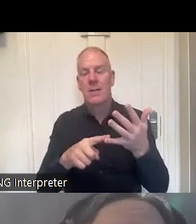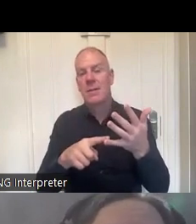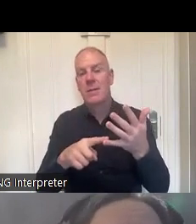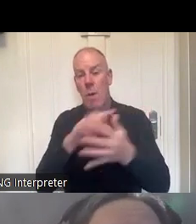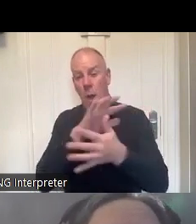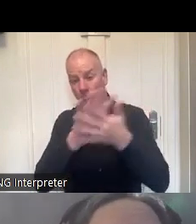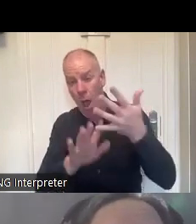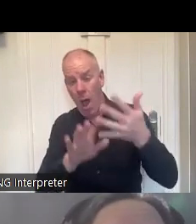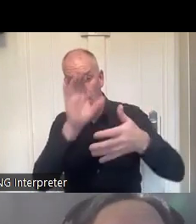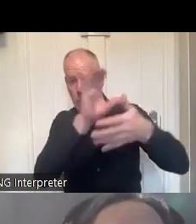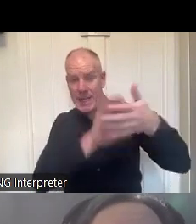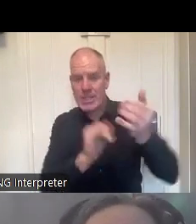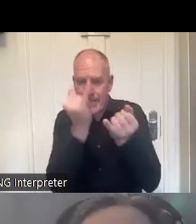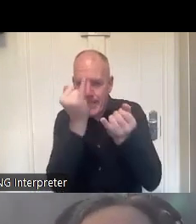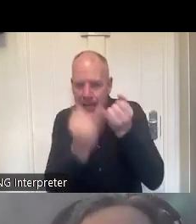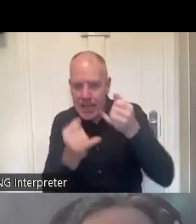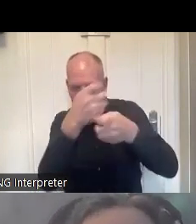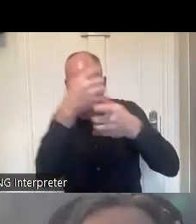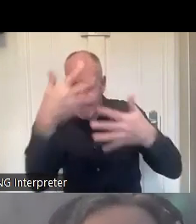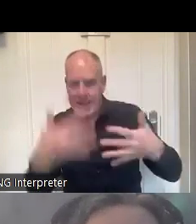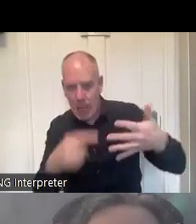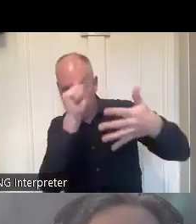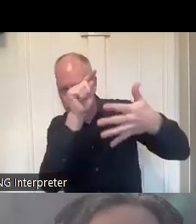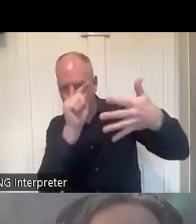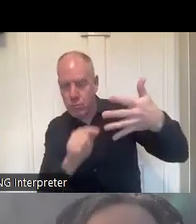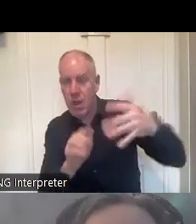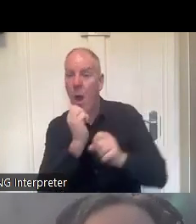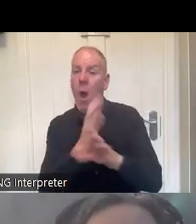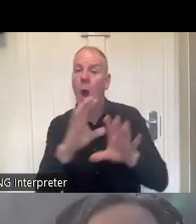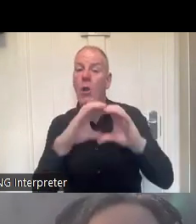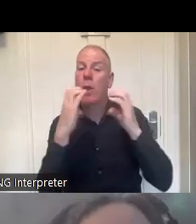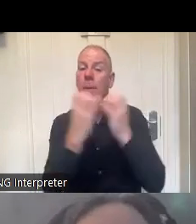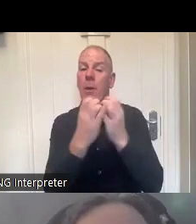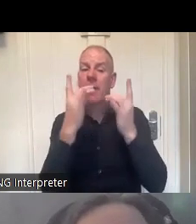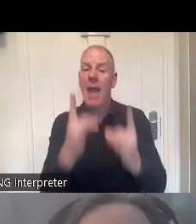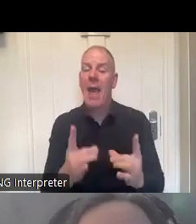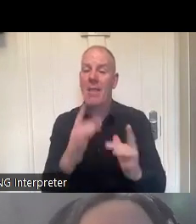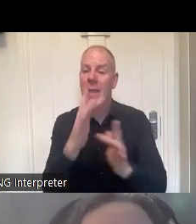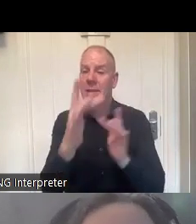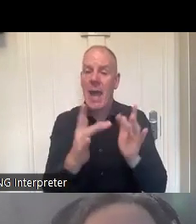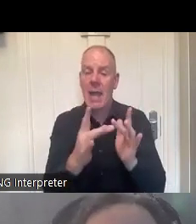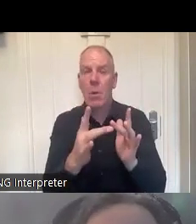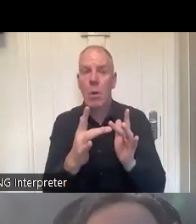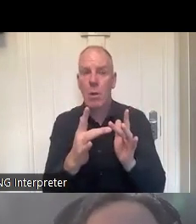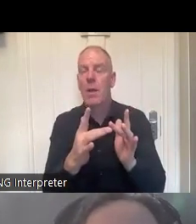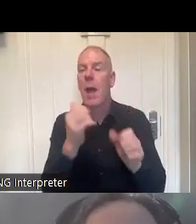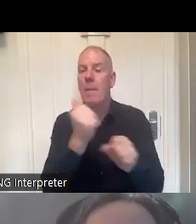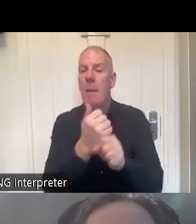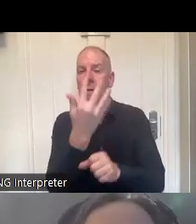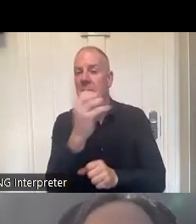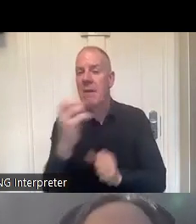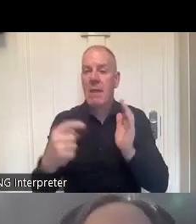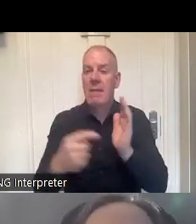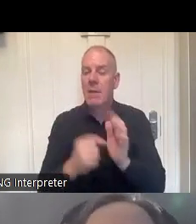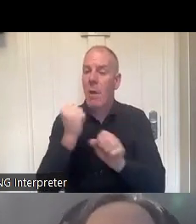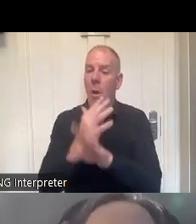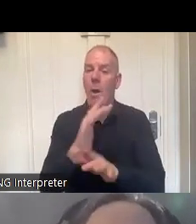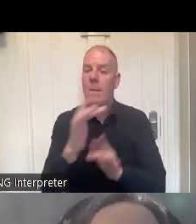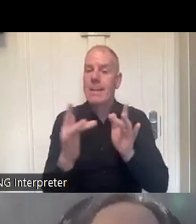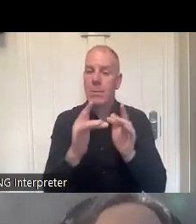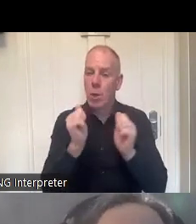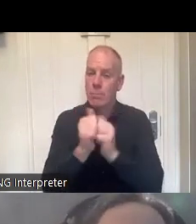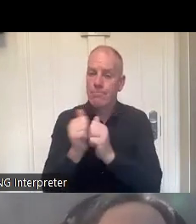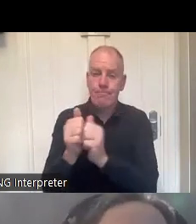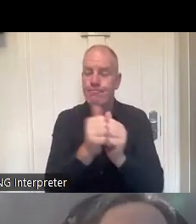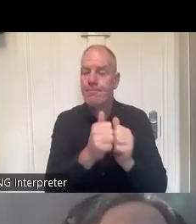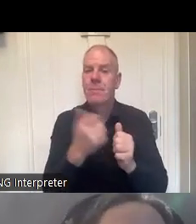the region, you can see for each community health network, which is a population of roughly 50,000 in each network. So